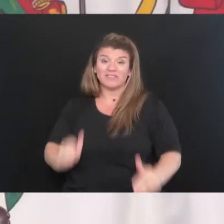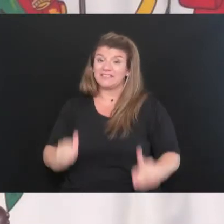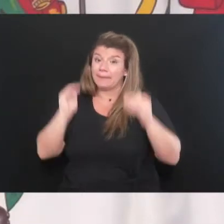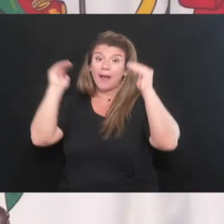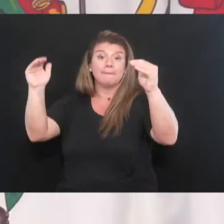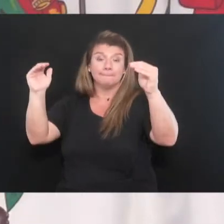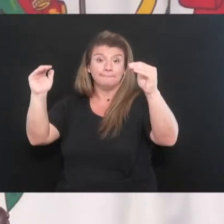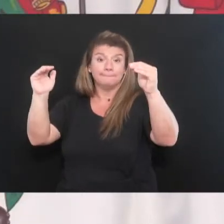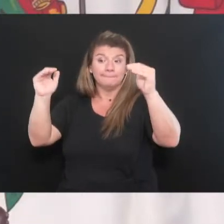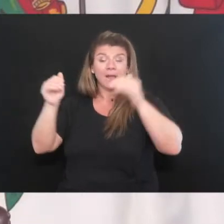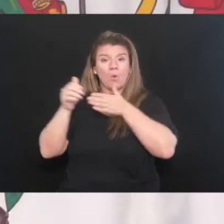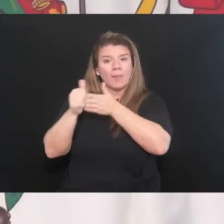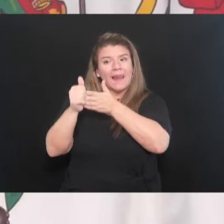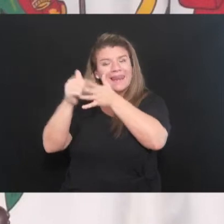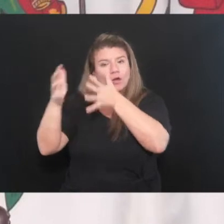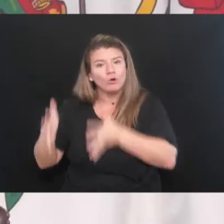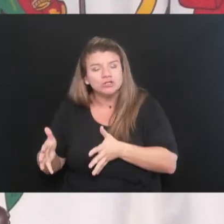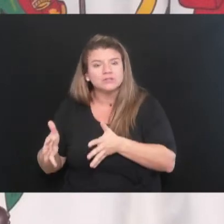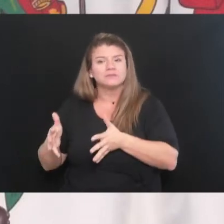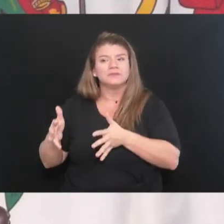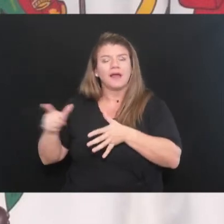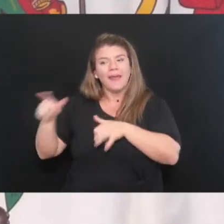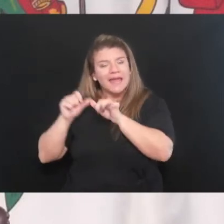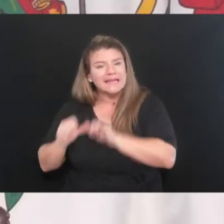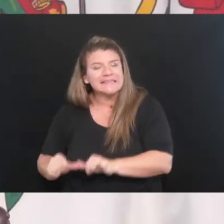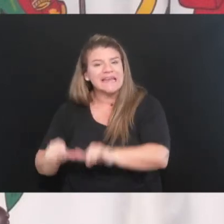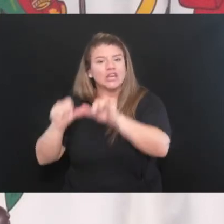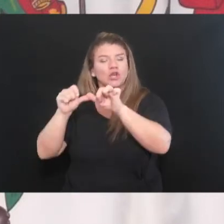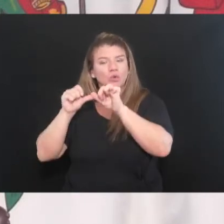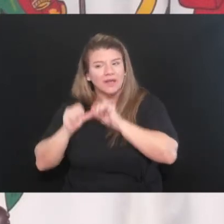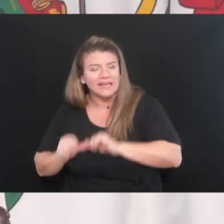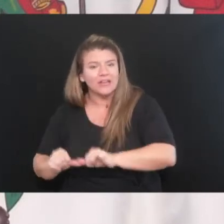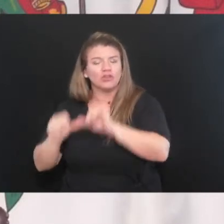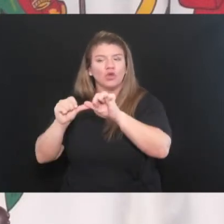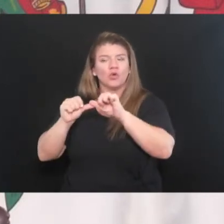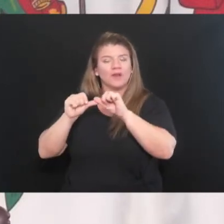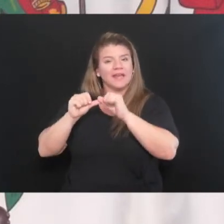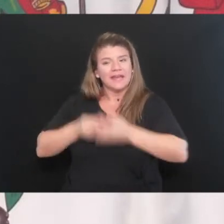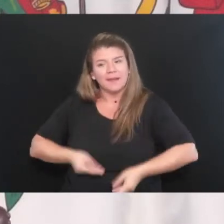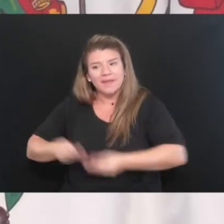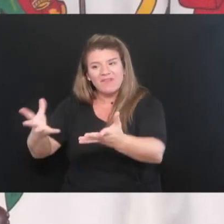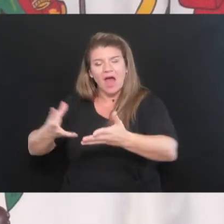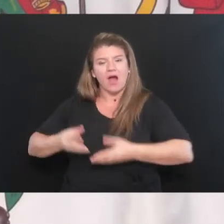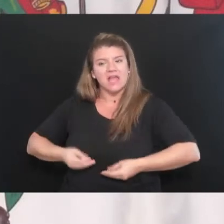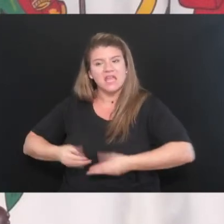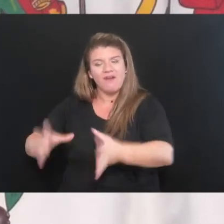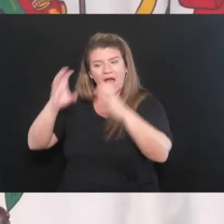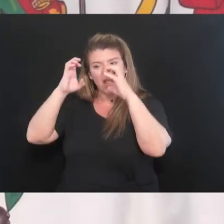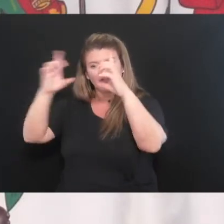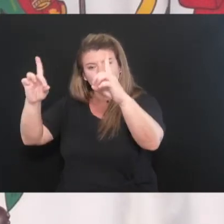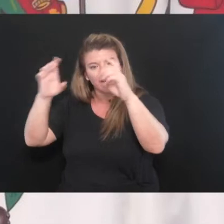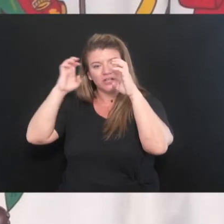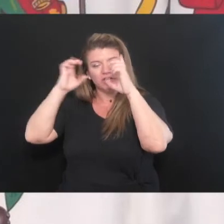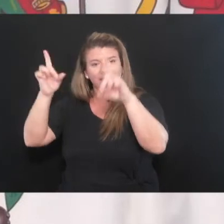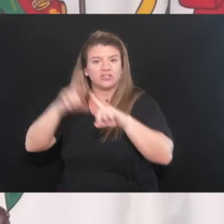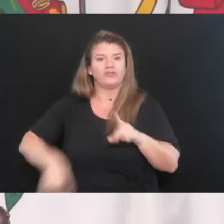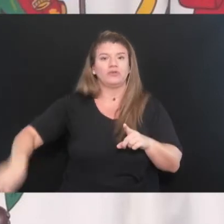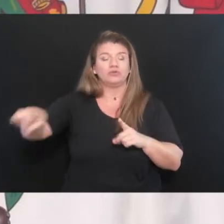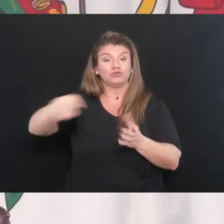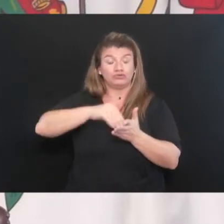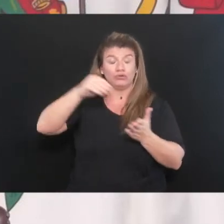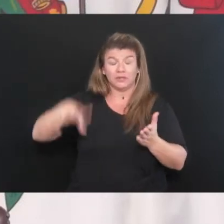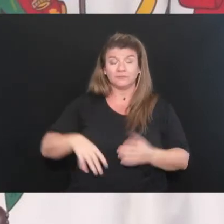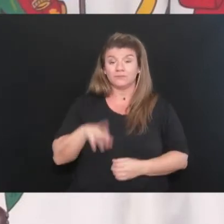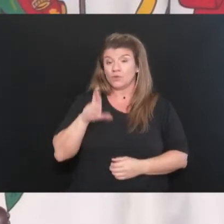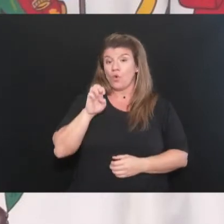WVU with the leadership, just continued to, pump information to them and educate them even more. Rob said